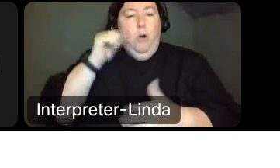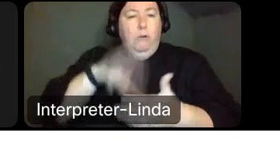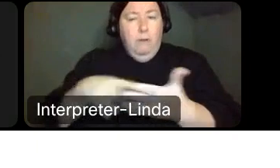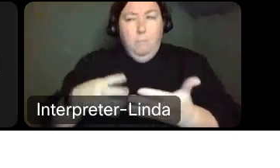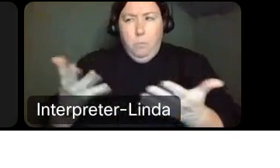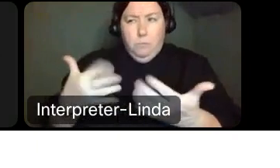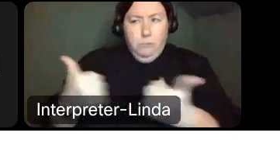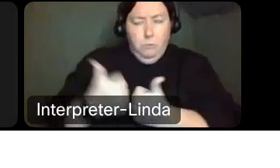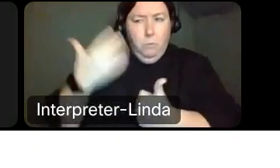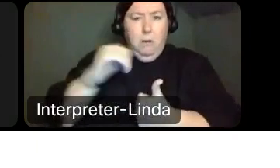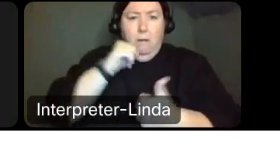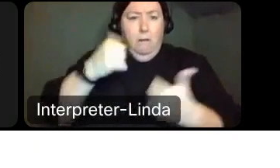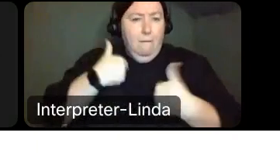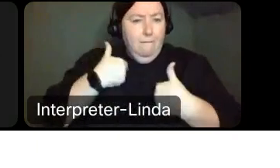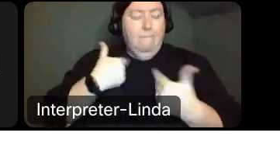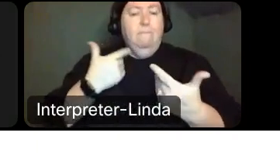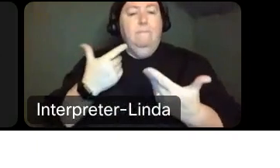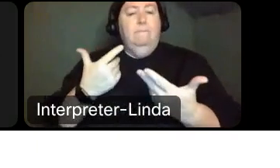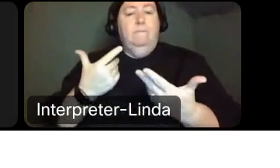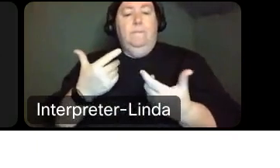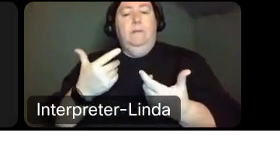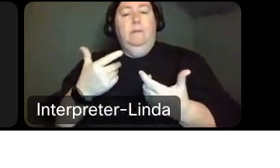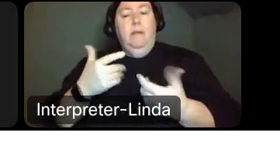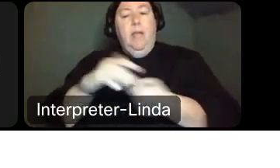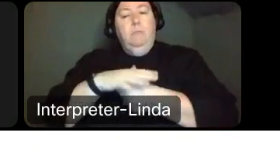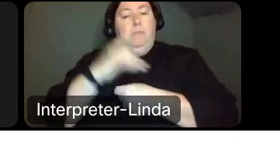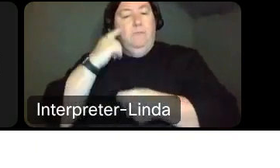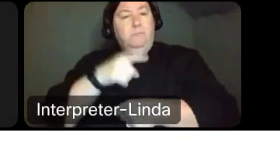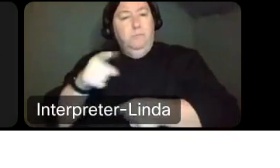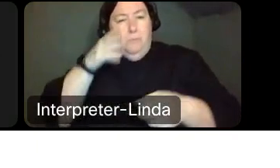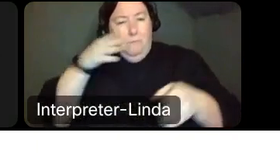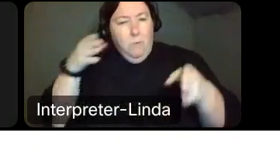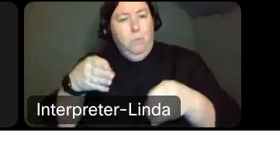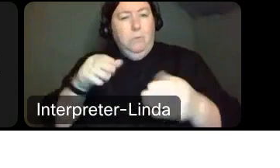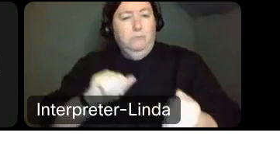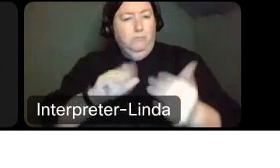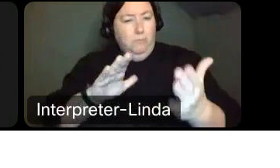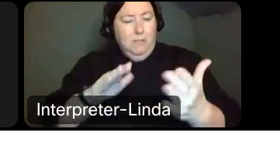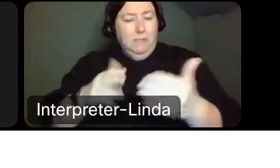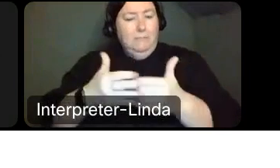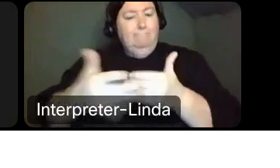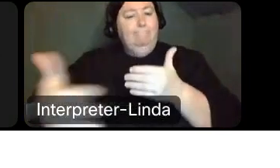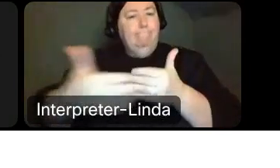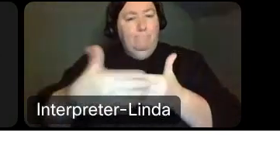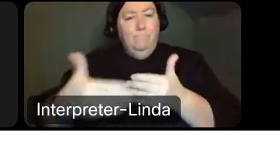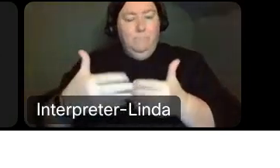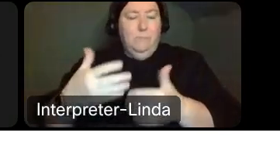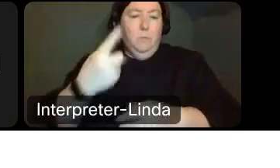for the student? So again, some areas that can help you sort of focus or address in the coming year for a particular